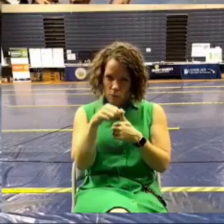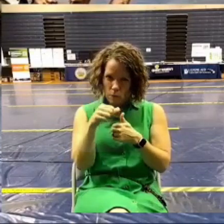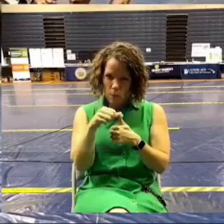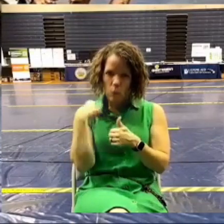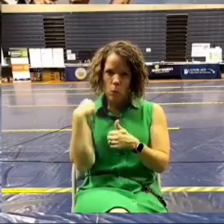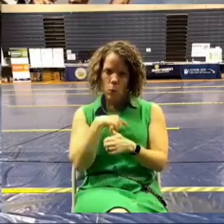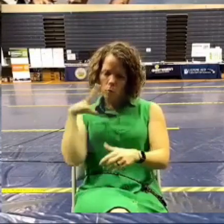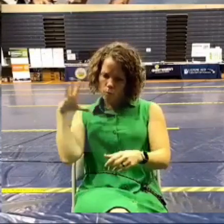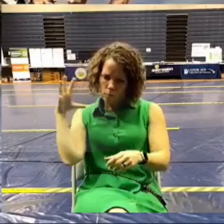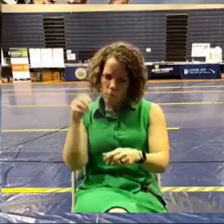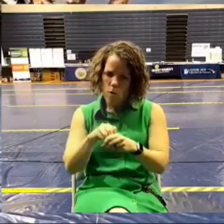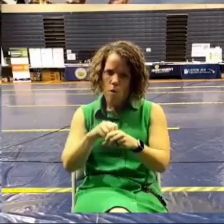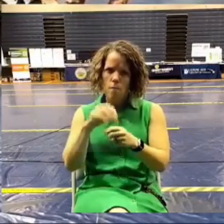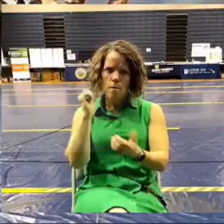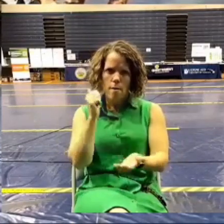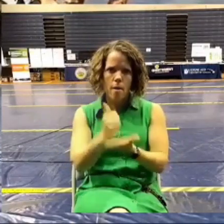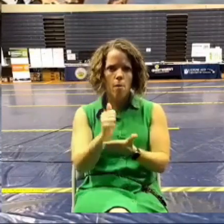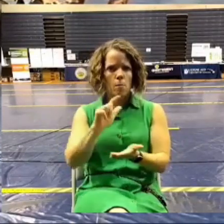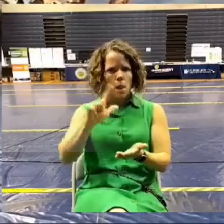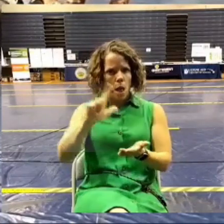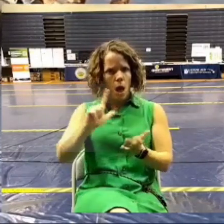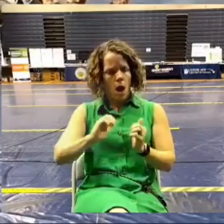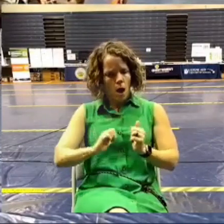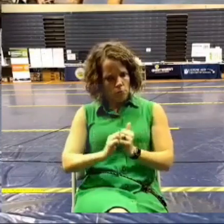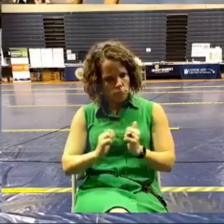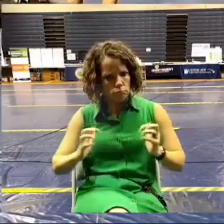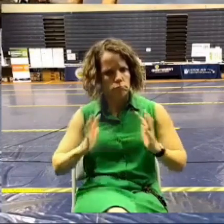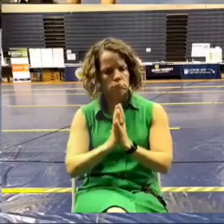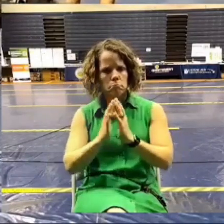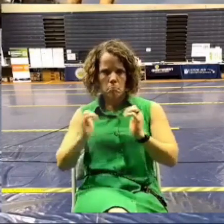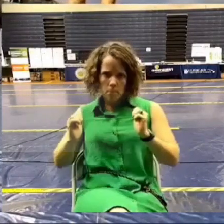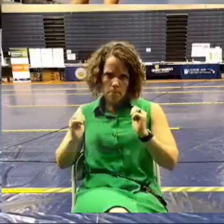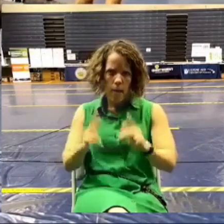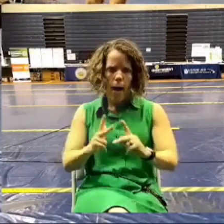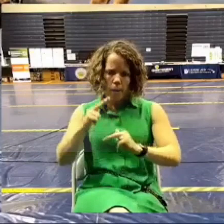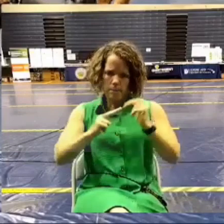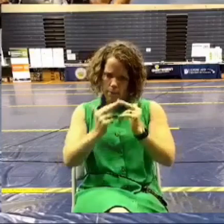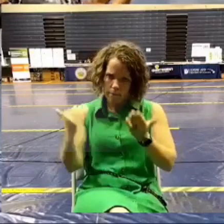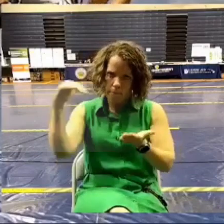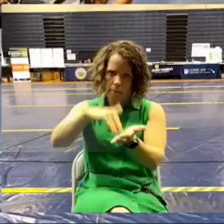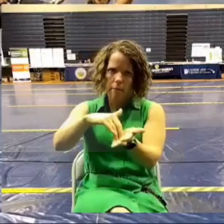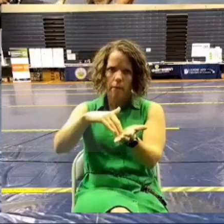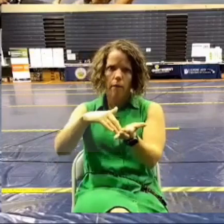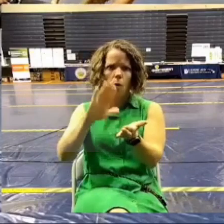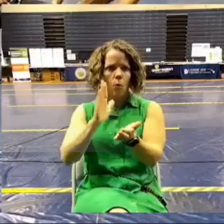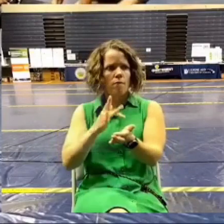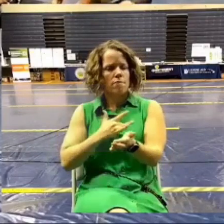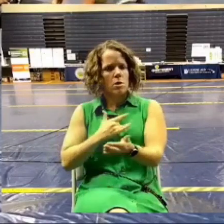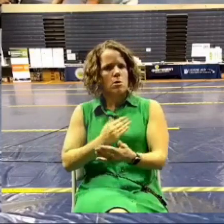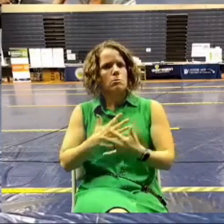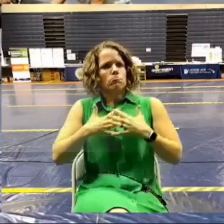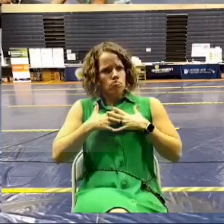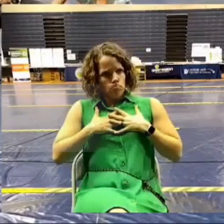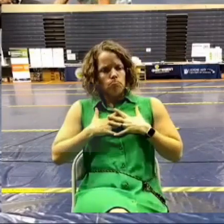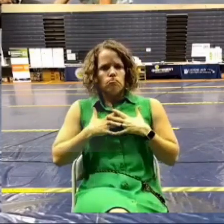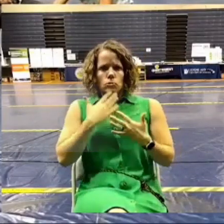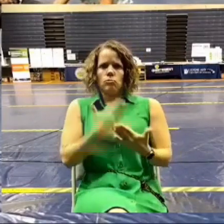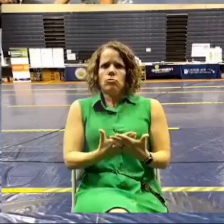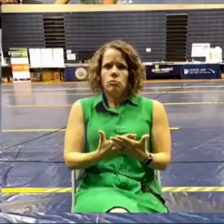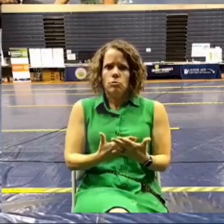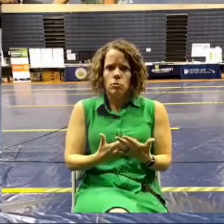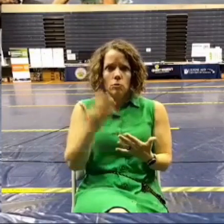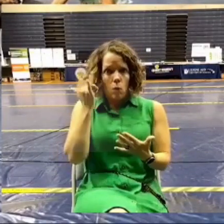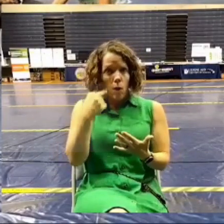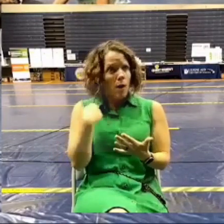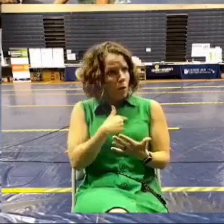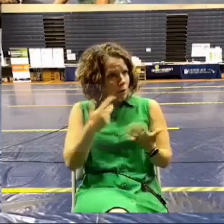the rebuilding of Lahaina. We'll all feel good about that because we're here now and we're volunteering